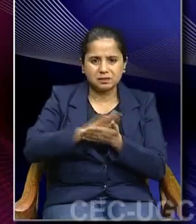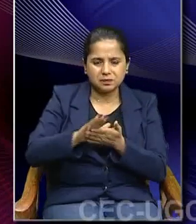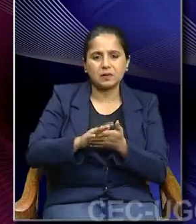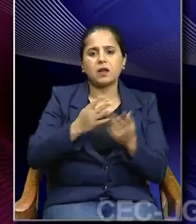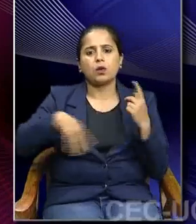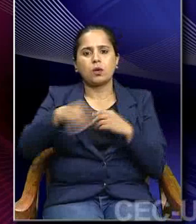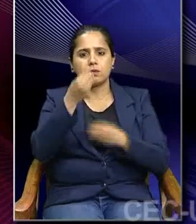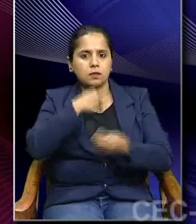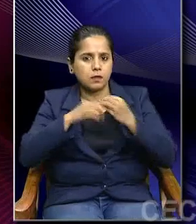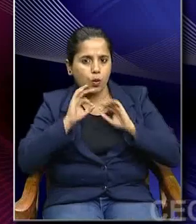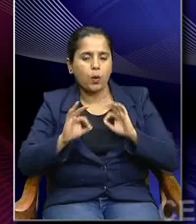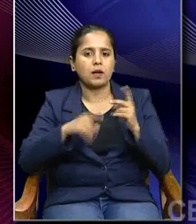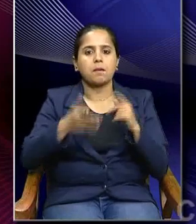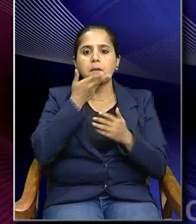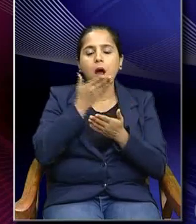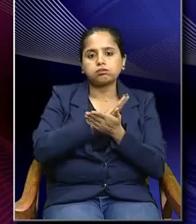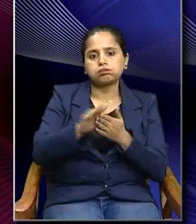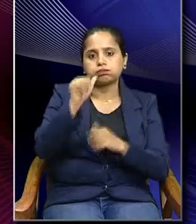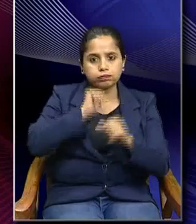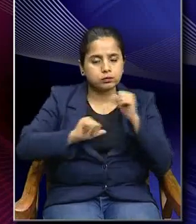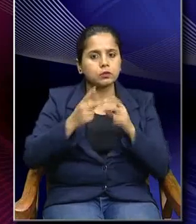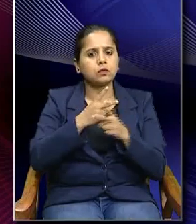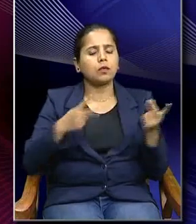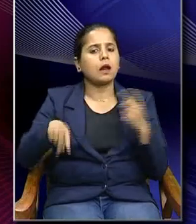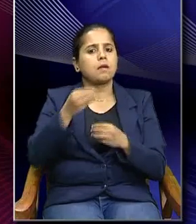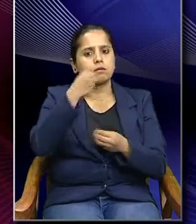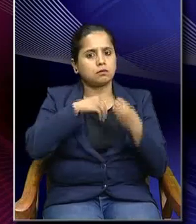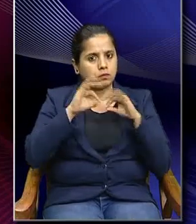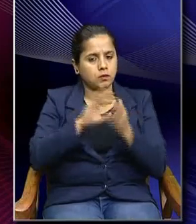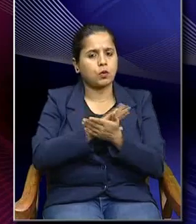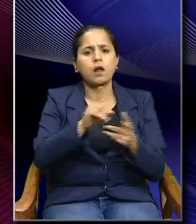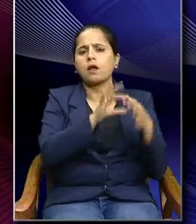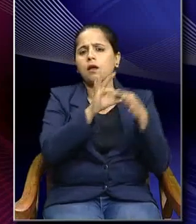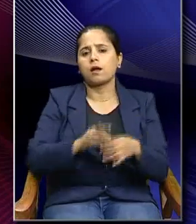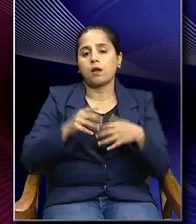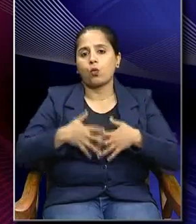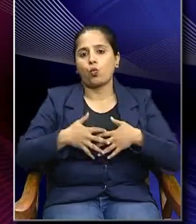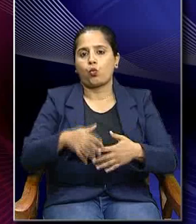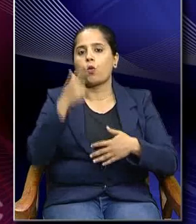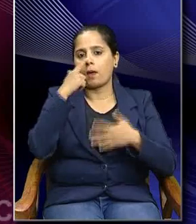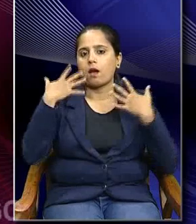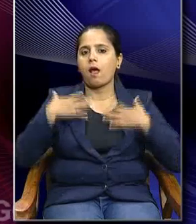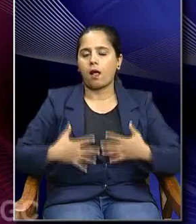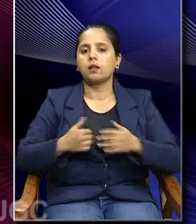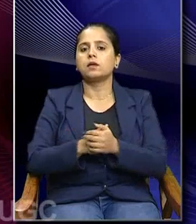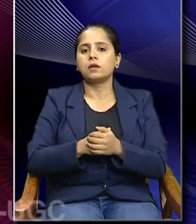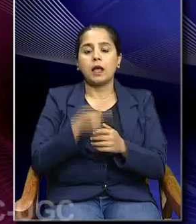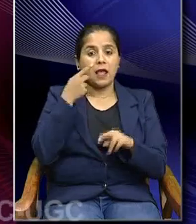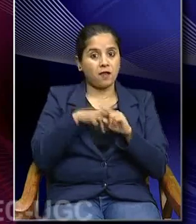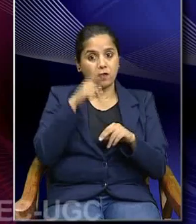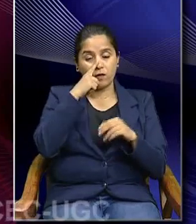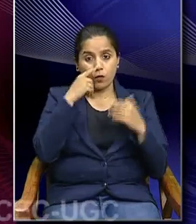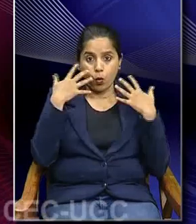hygiene, nutrition, safe drinking water, and this is kind of directly related to maternal health. And if women